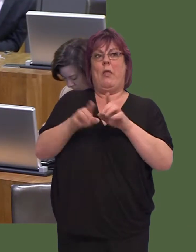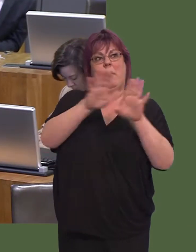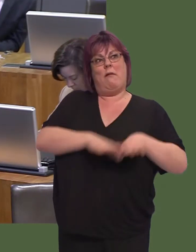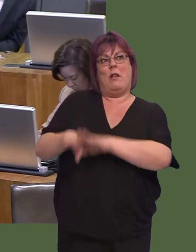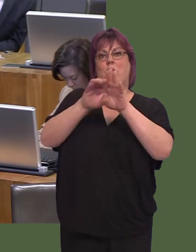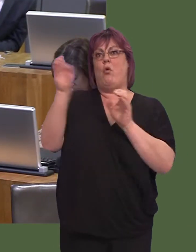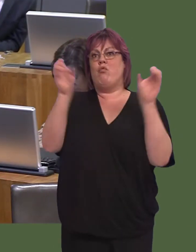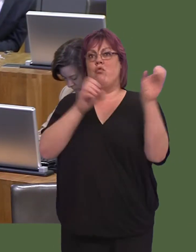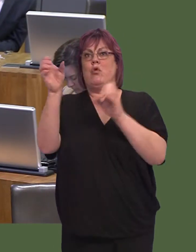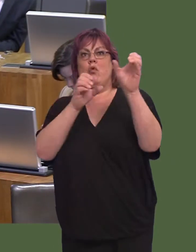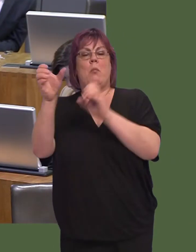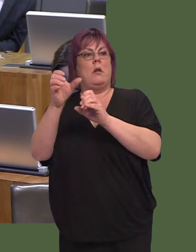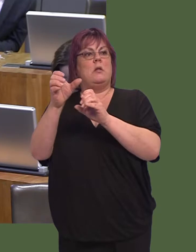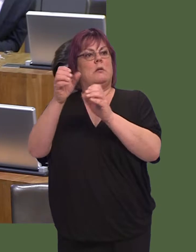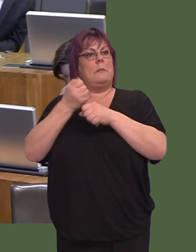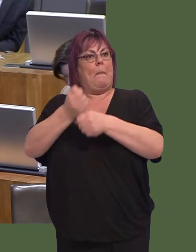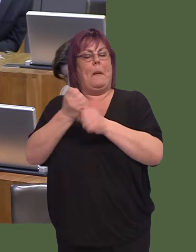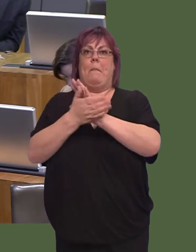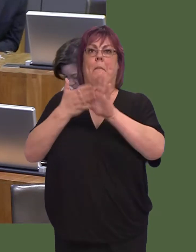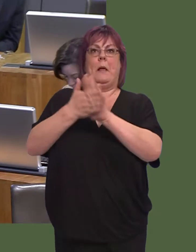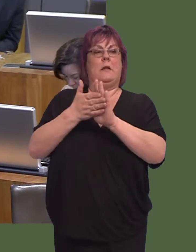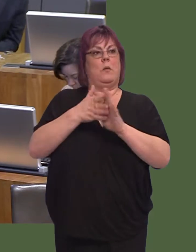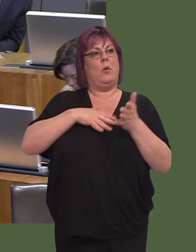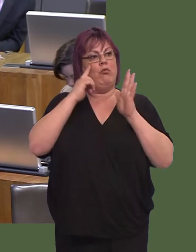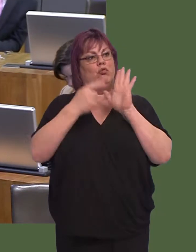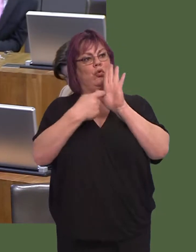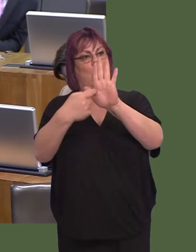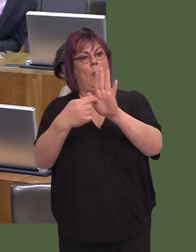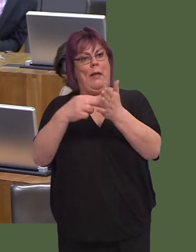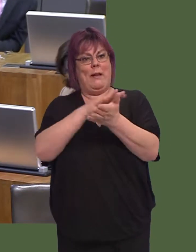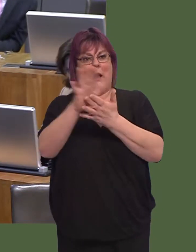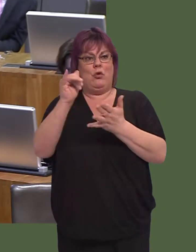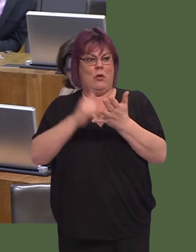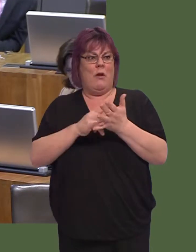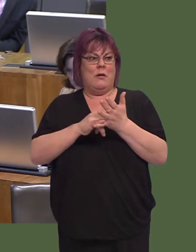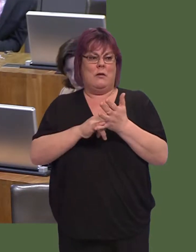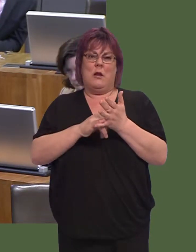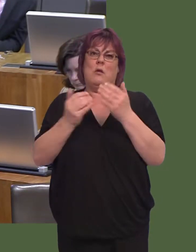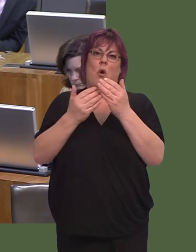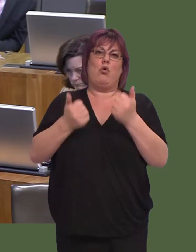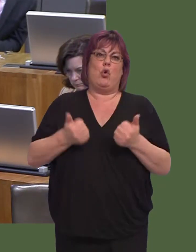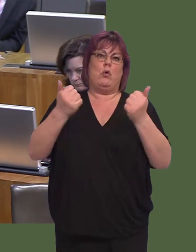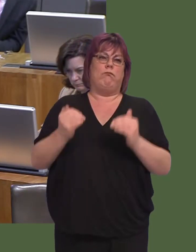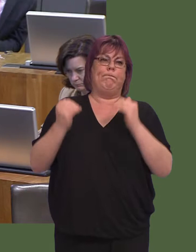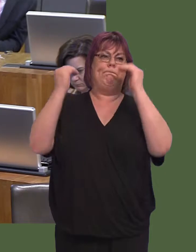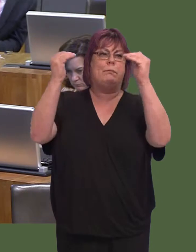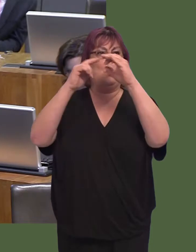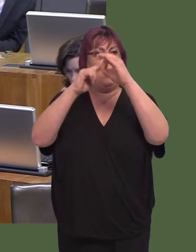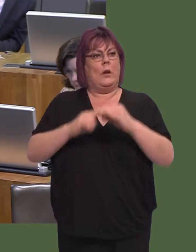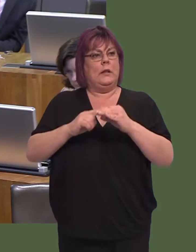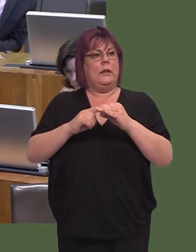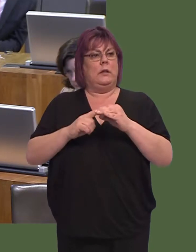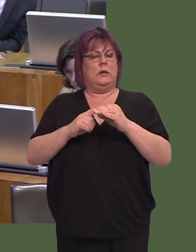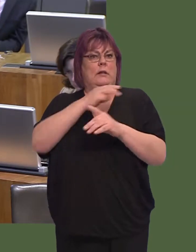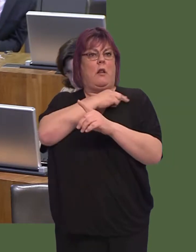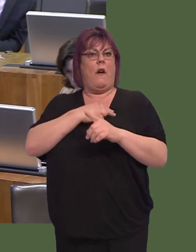international recruitment campaign, demonstrates our commitment to ensuring the NHS continues to have a high-quality workforce. We are aware of